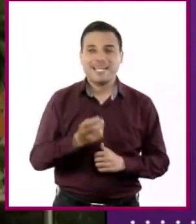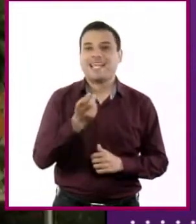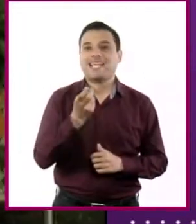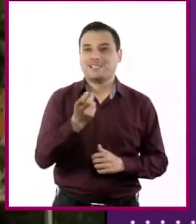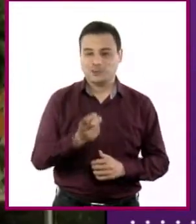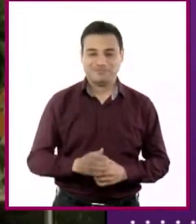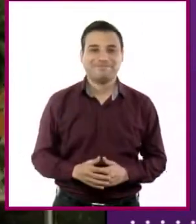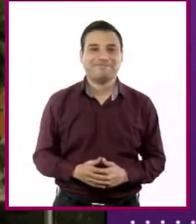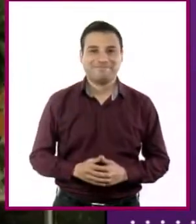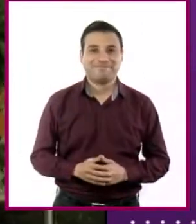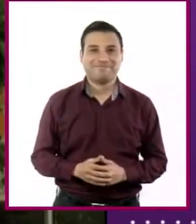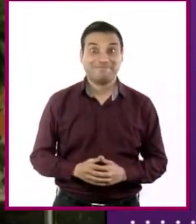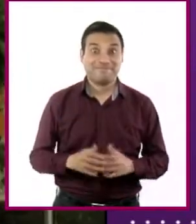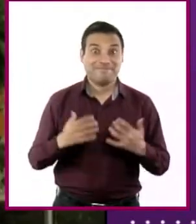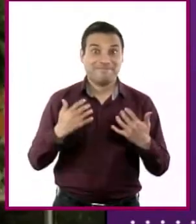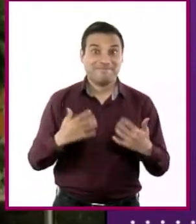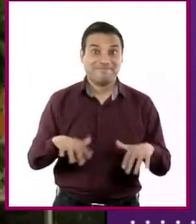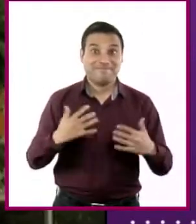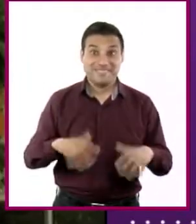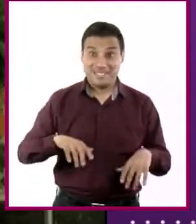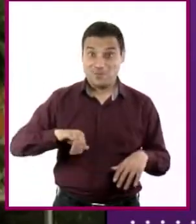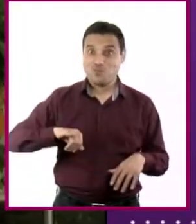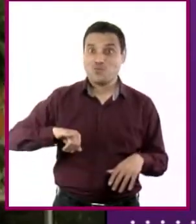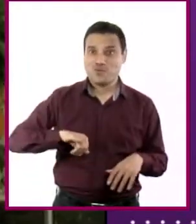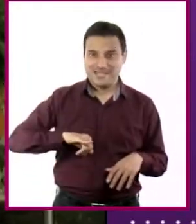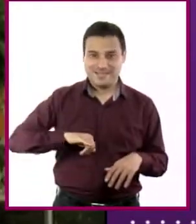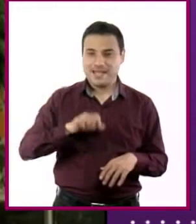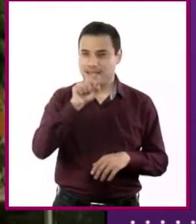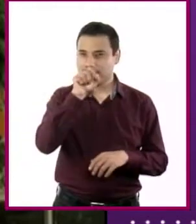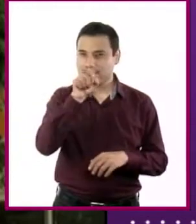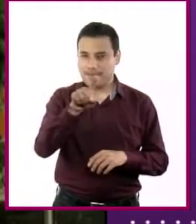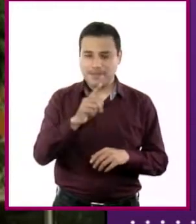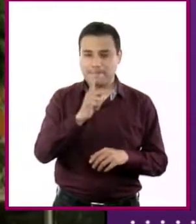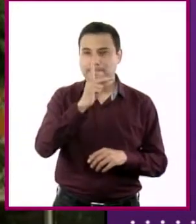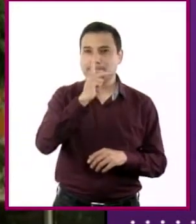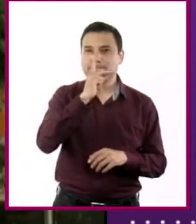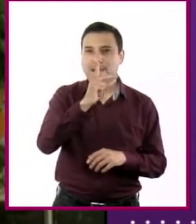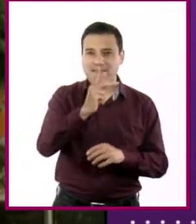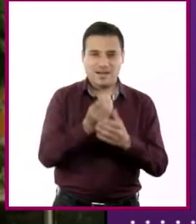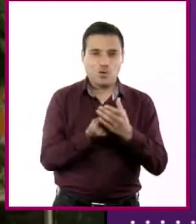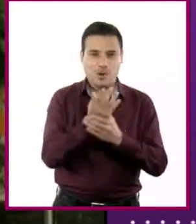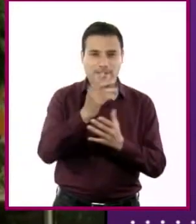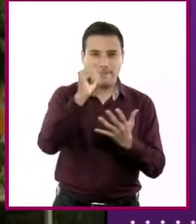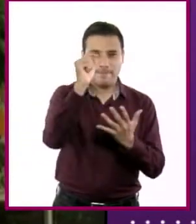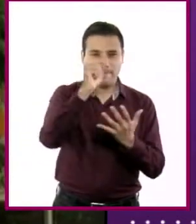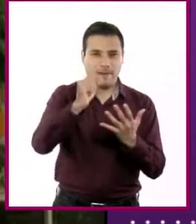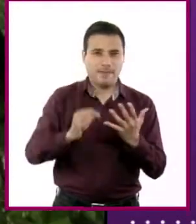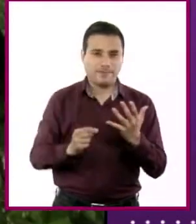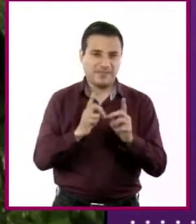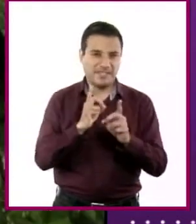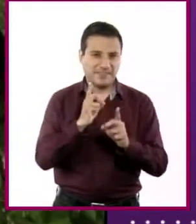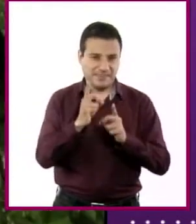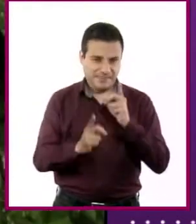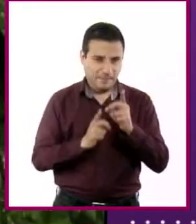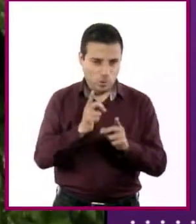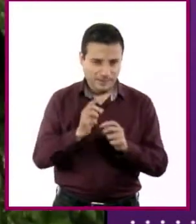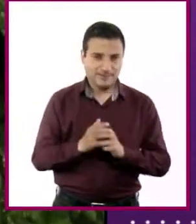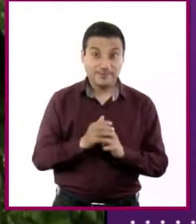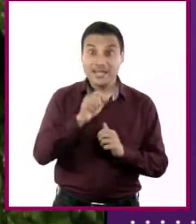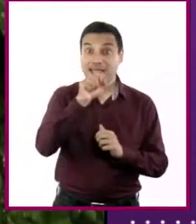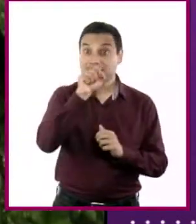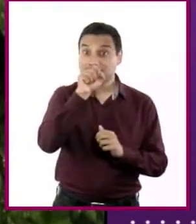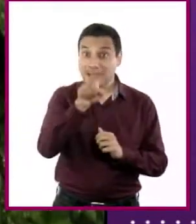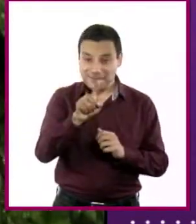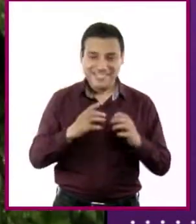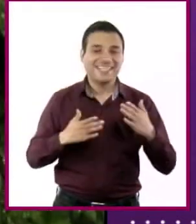Exactamente, Sandy. Va a estar muy interesante. También aprenderemos vocabulario nuevo acerca de distintos deportes. Y, por supuesto,